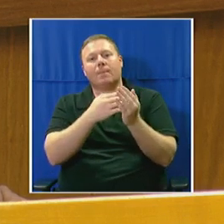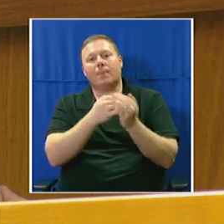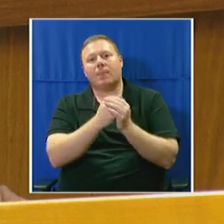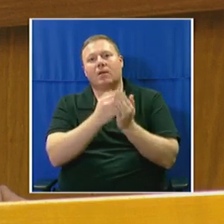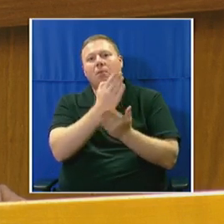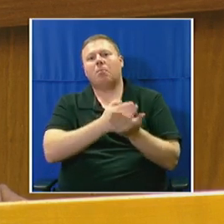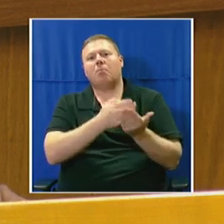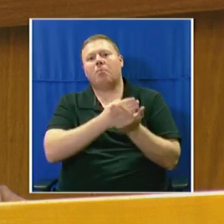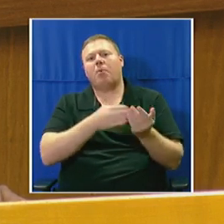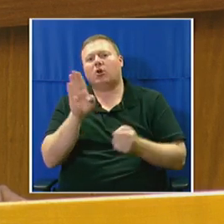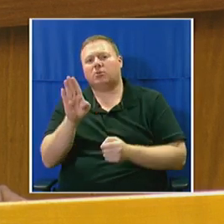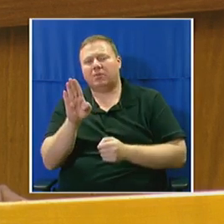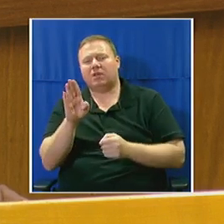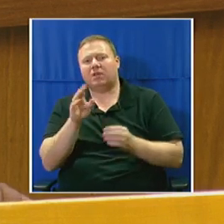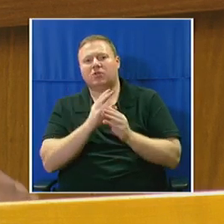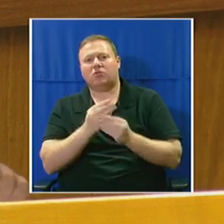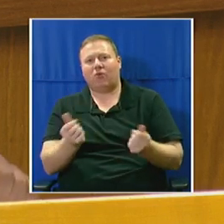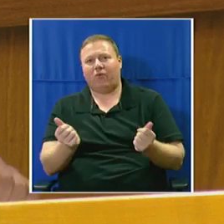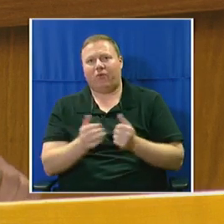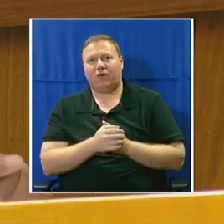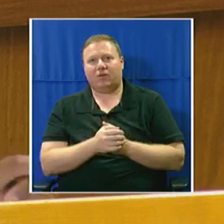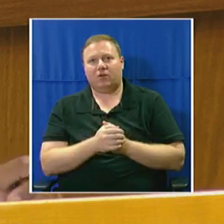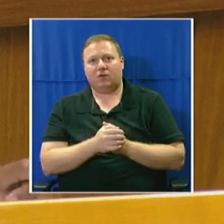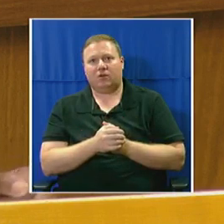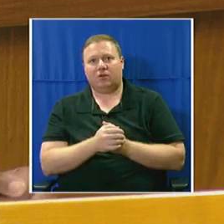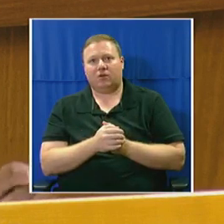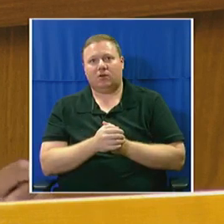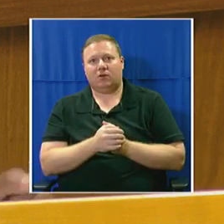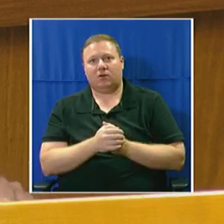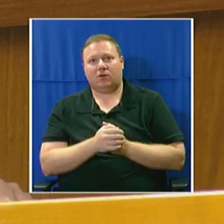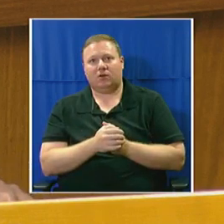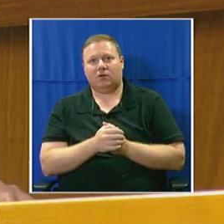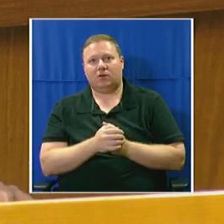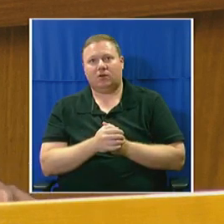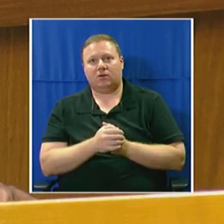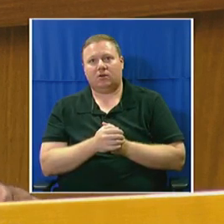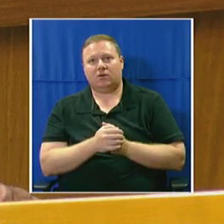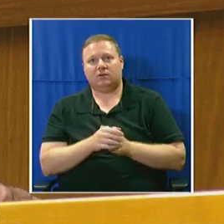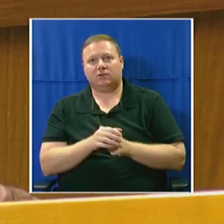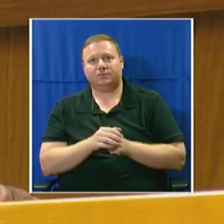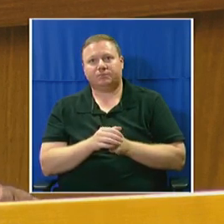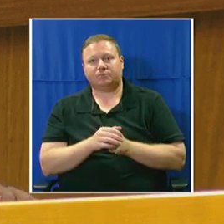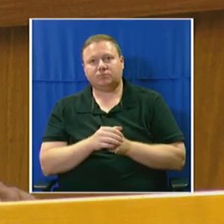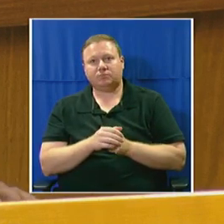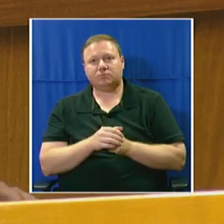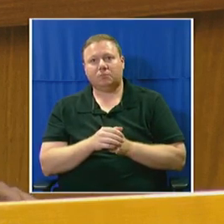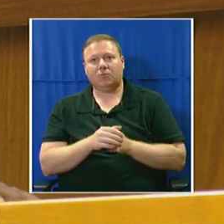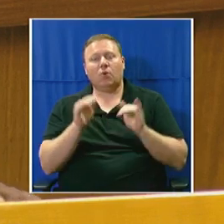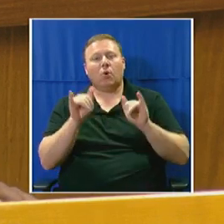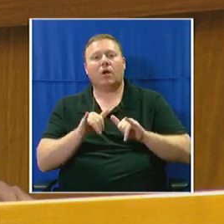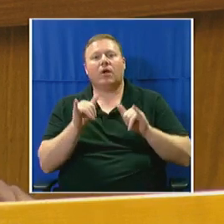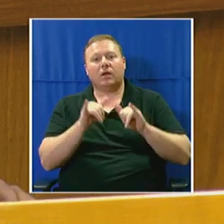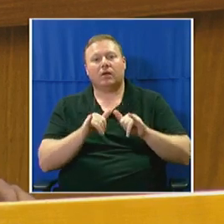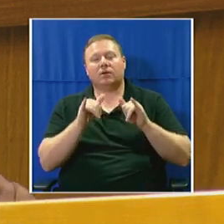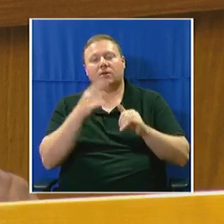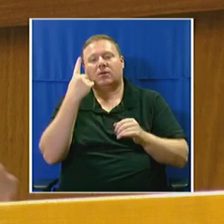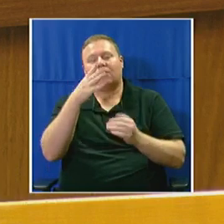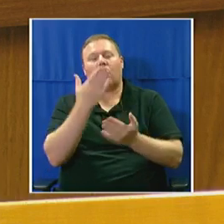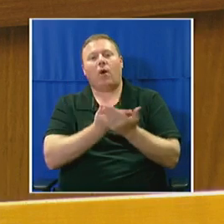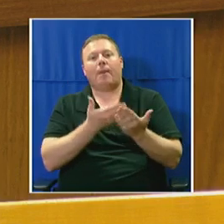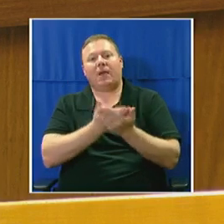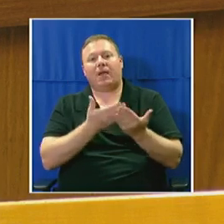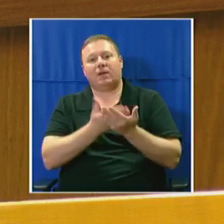of motion Advocate jiba sought interim relief pending the hearing and final determination of Part B of